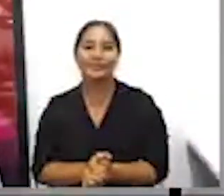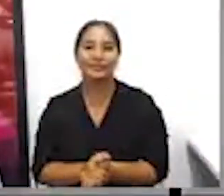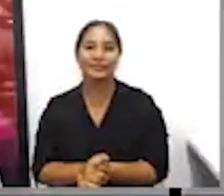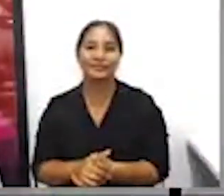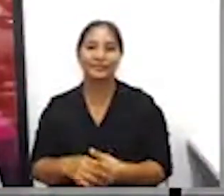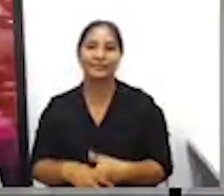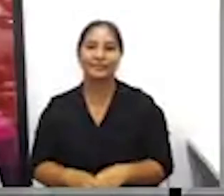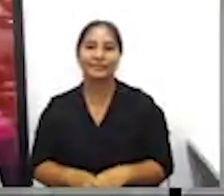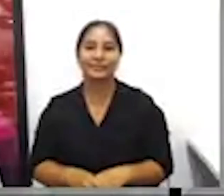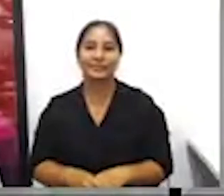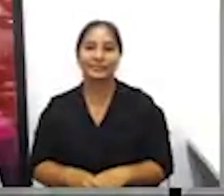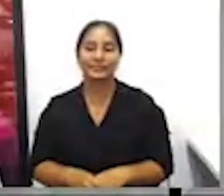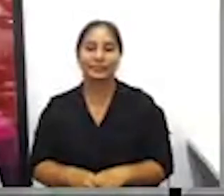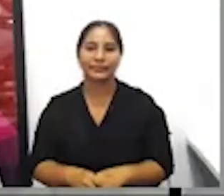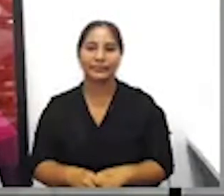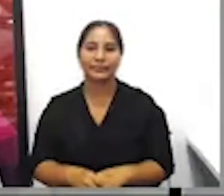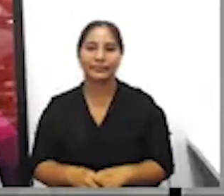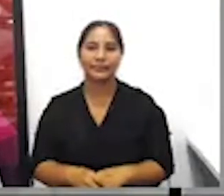Last but not least, I would like to